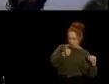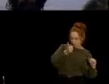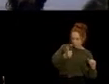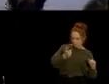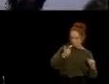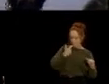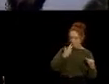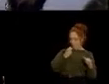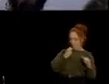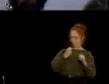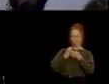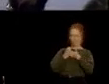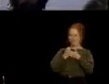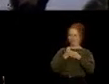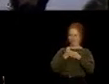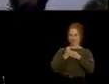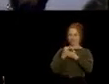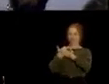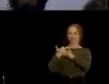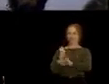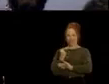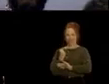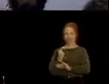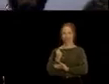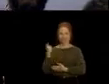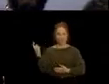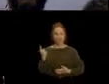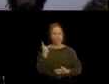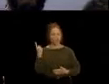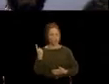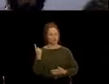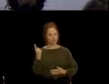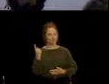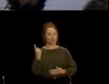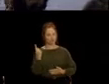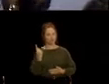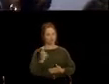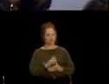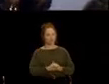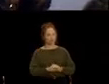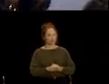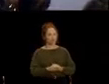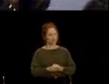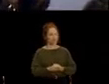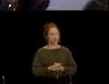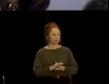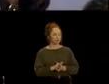yourself. You always say yes to yourself and your dreams, and you'll get there. You will.